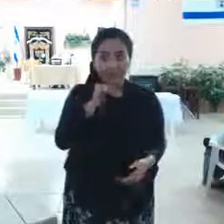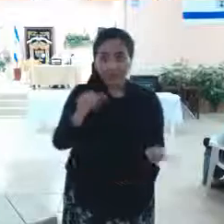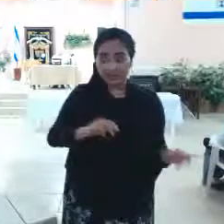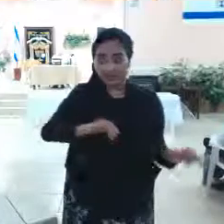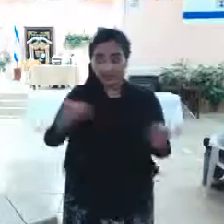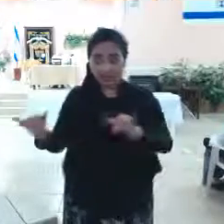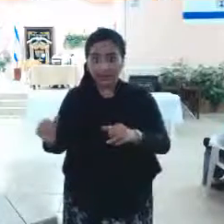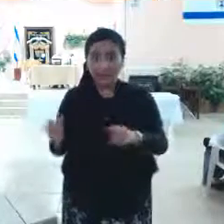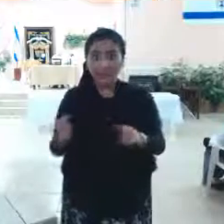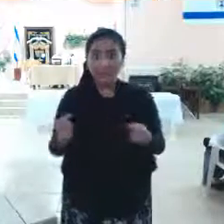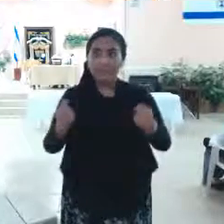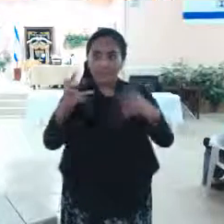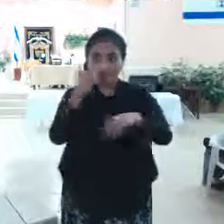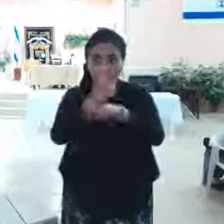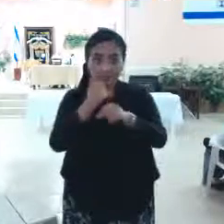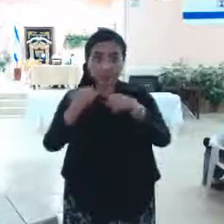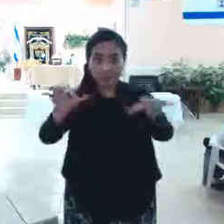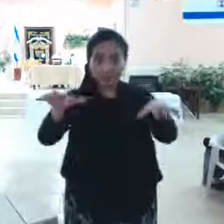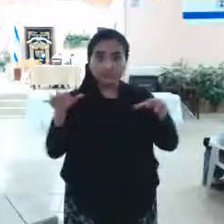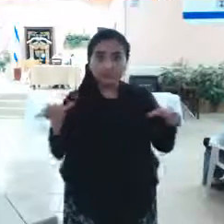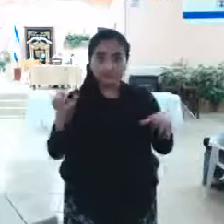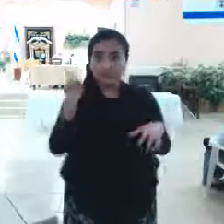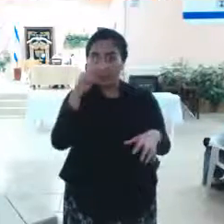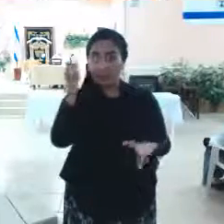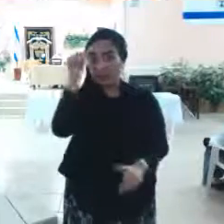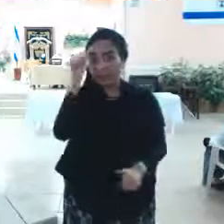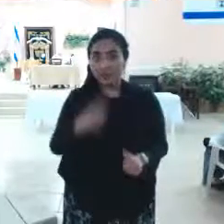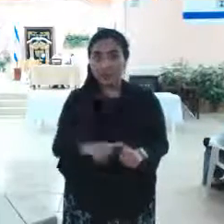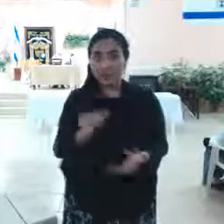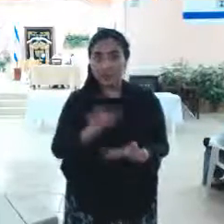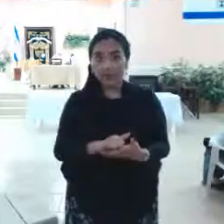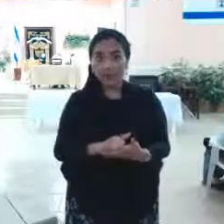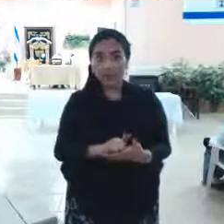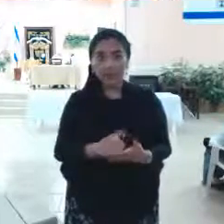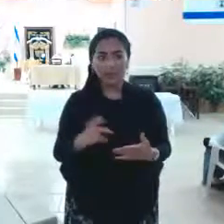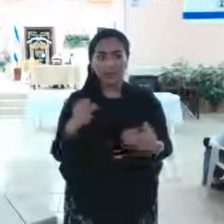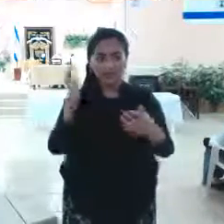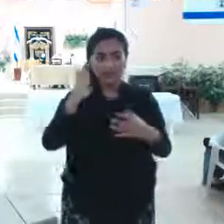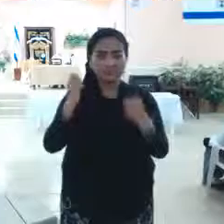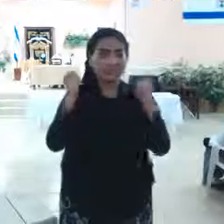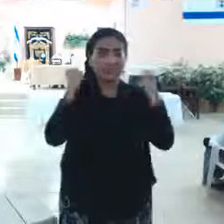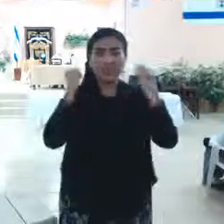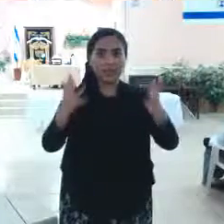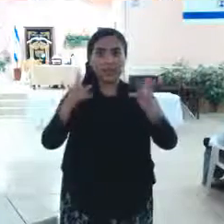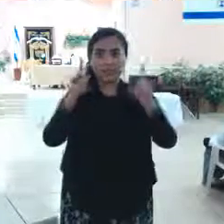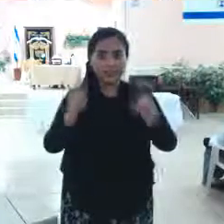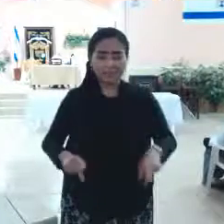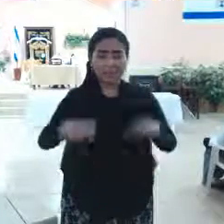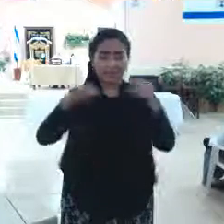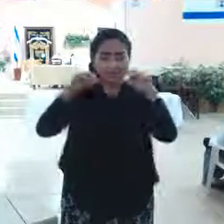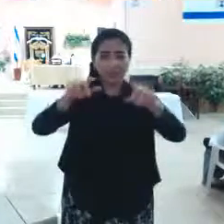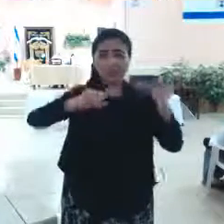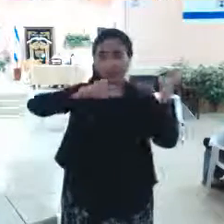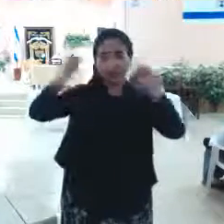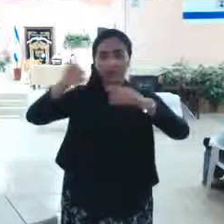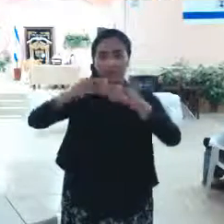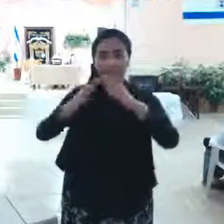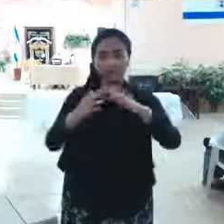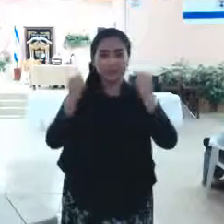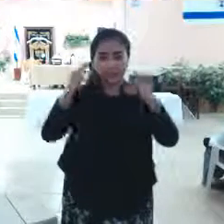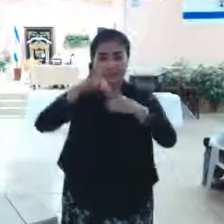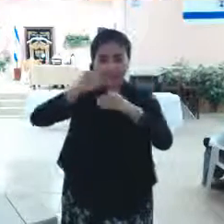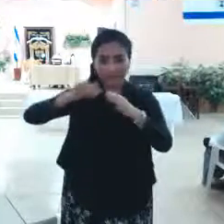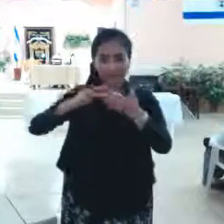If it's not the same and the same amount of brothers, because remember that it was a lot of people that were united there